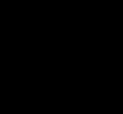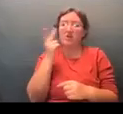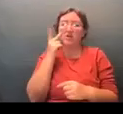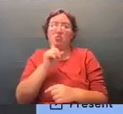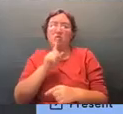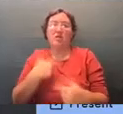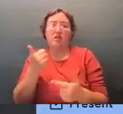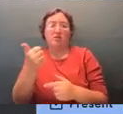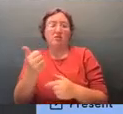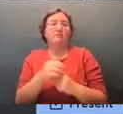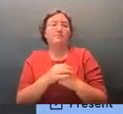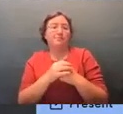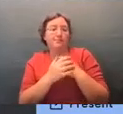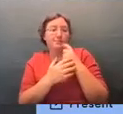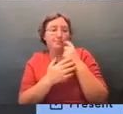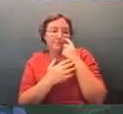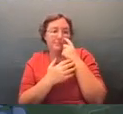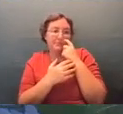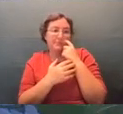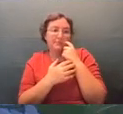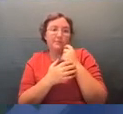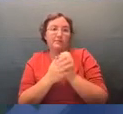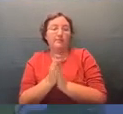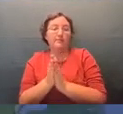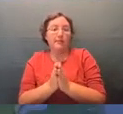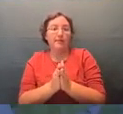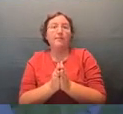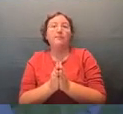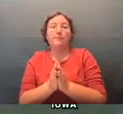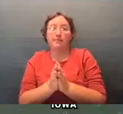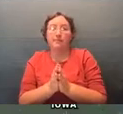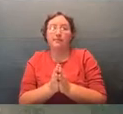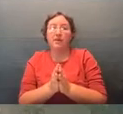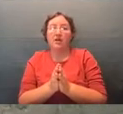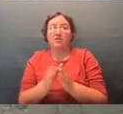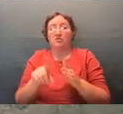We're gonna get this started here, and we're gonna move down to Los Angeles.